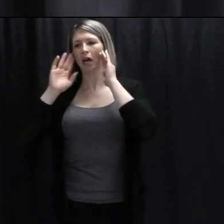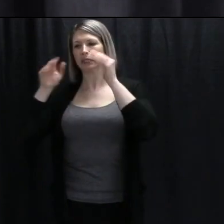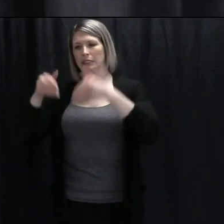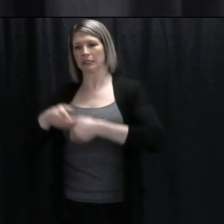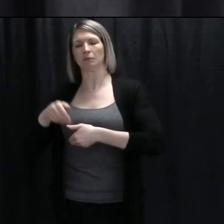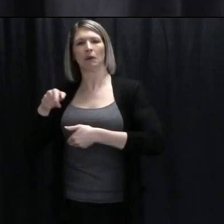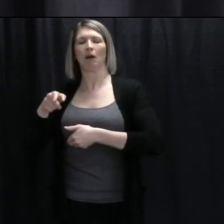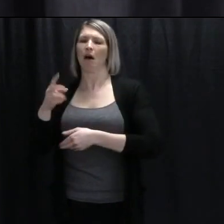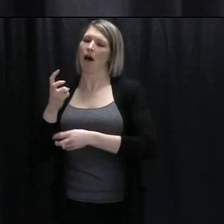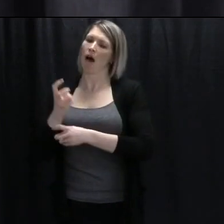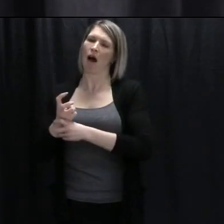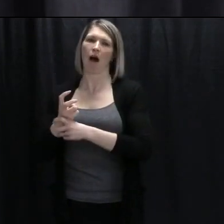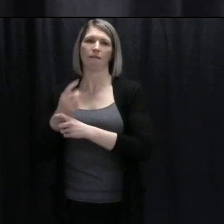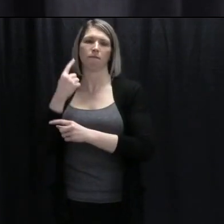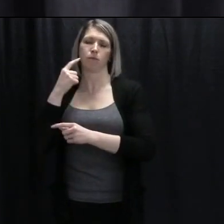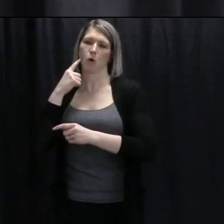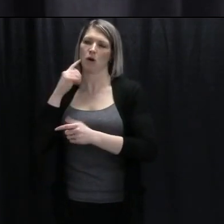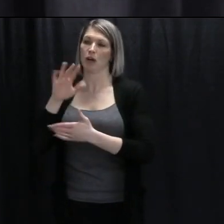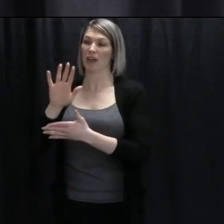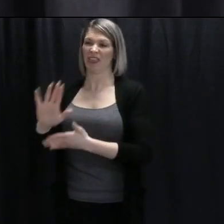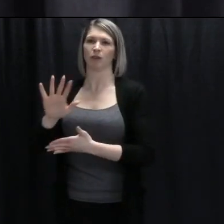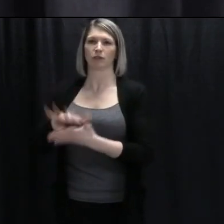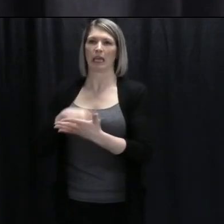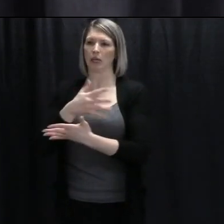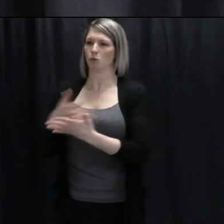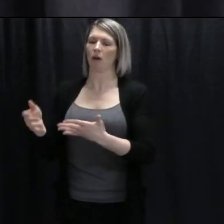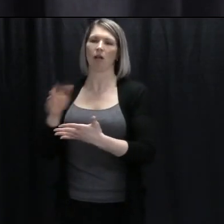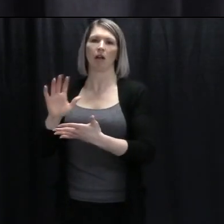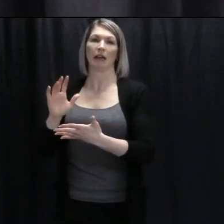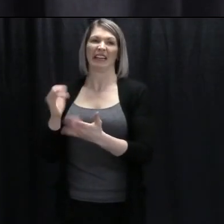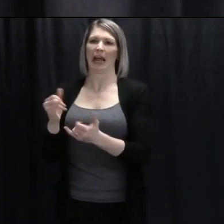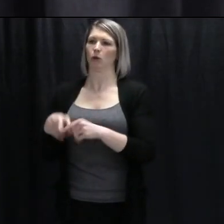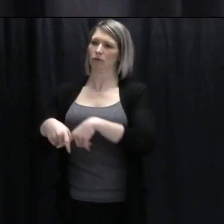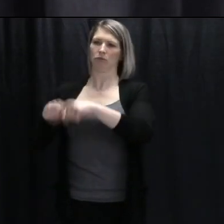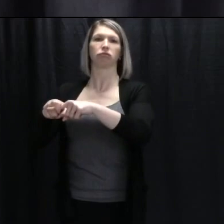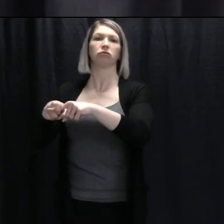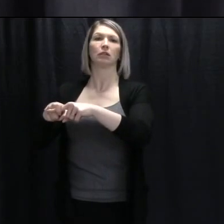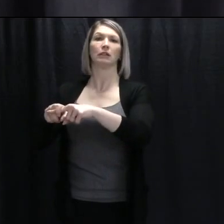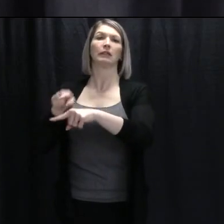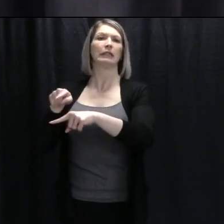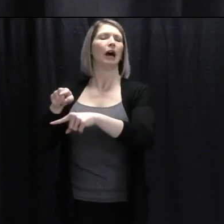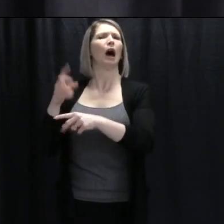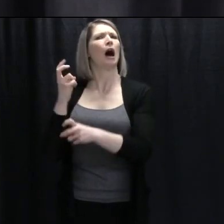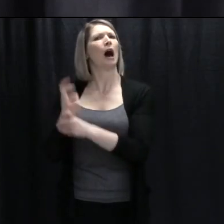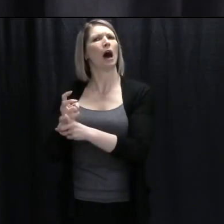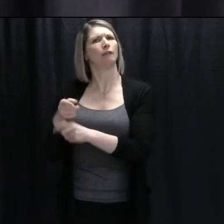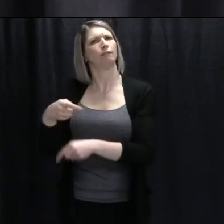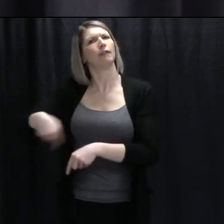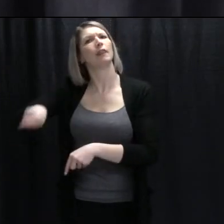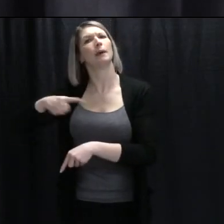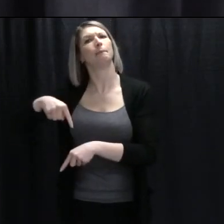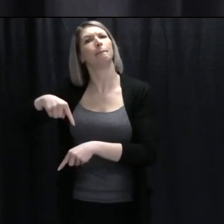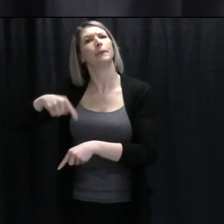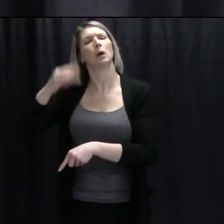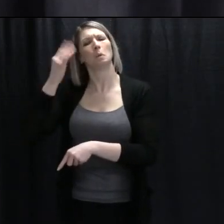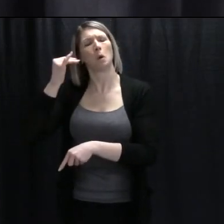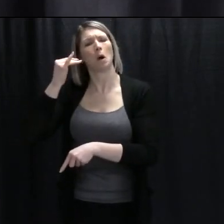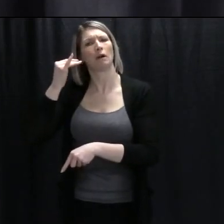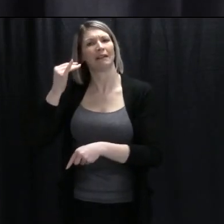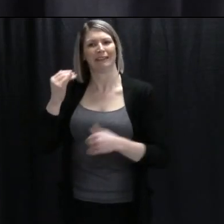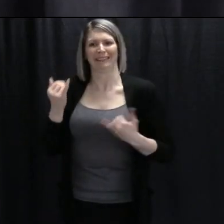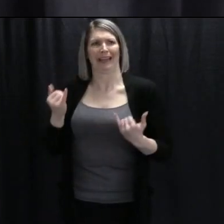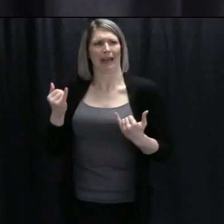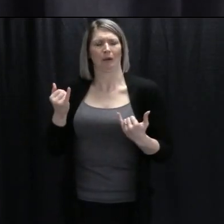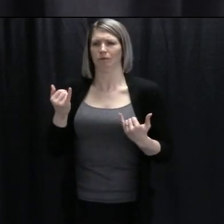their lives. We have disrupted that routine to keep them safe, but it has produced challenges for their families, for